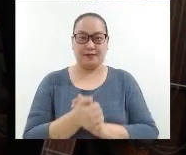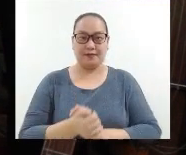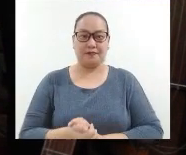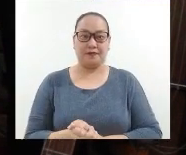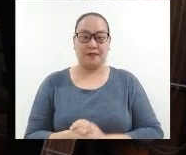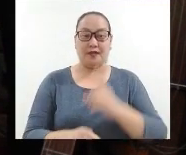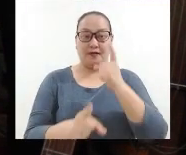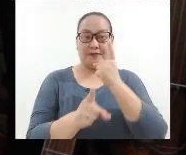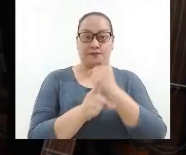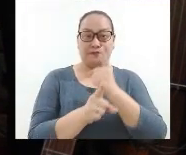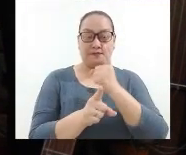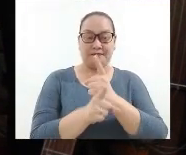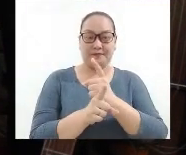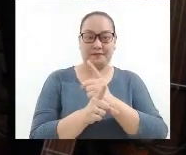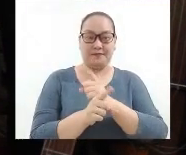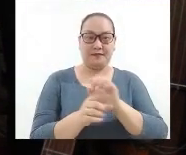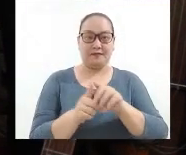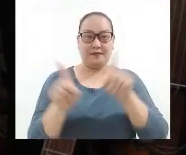tama.